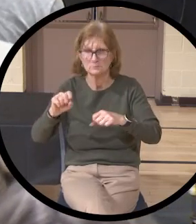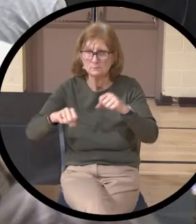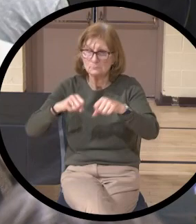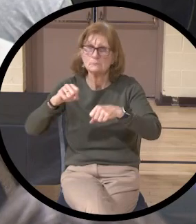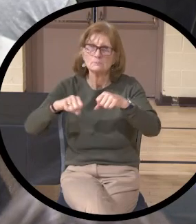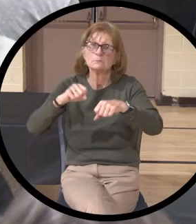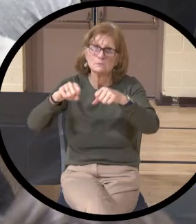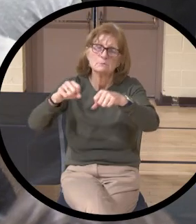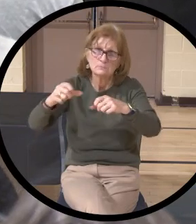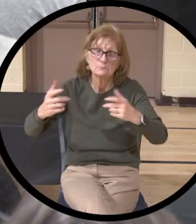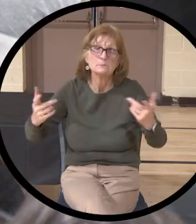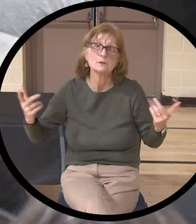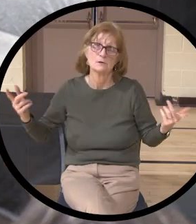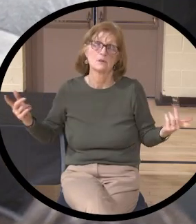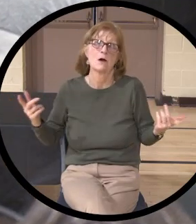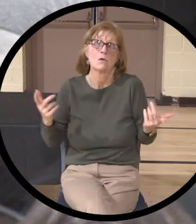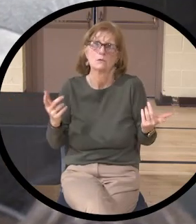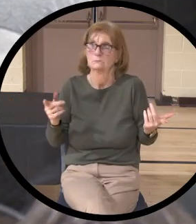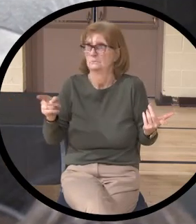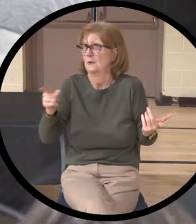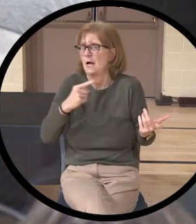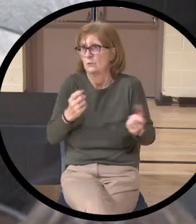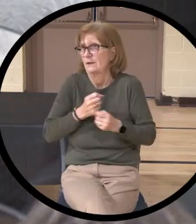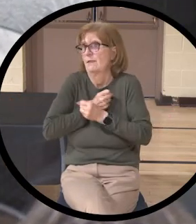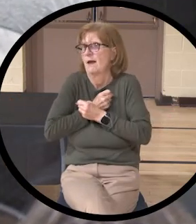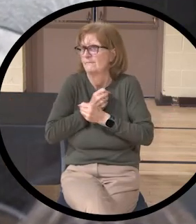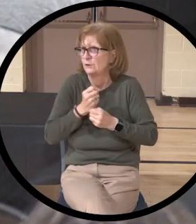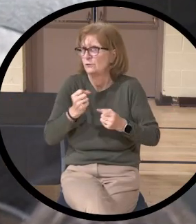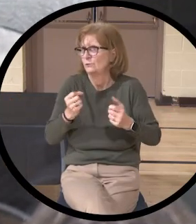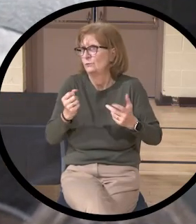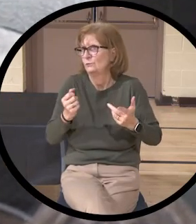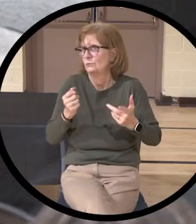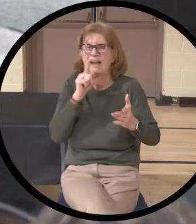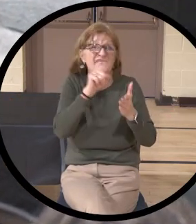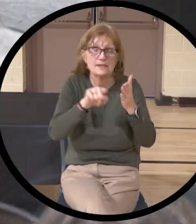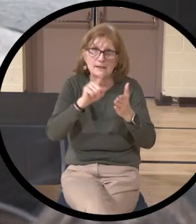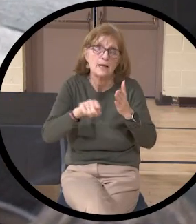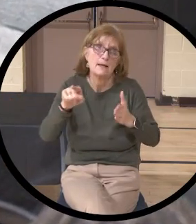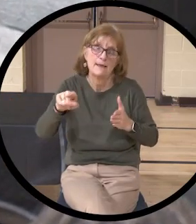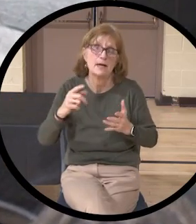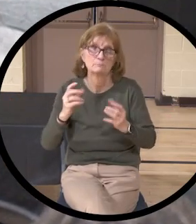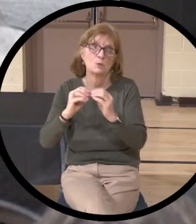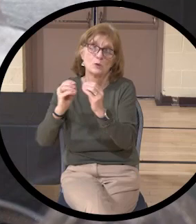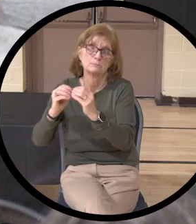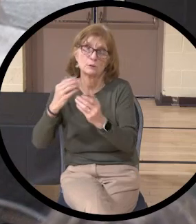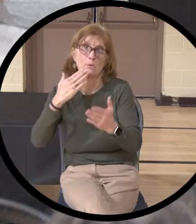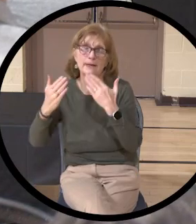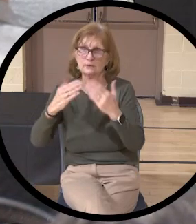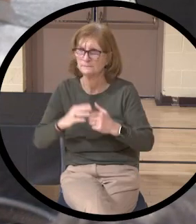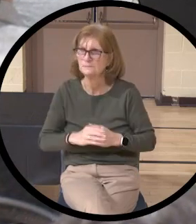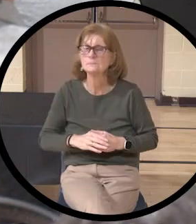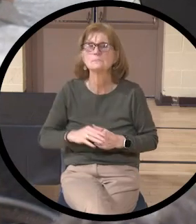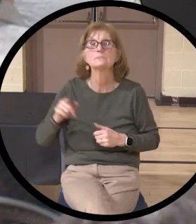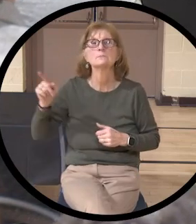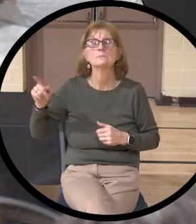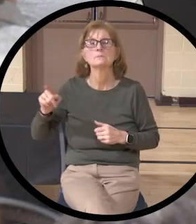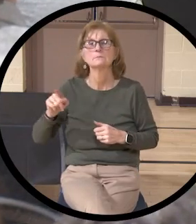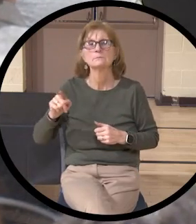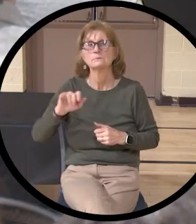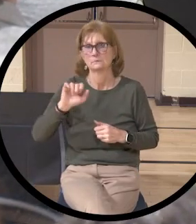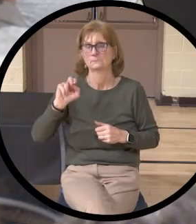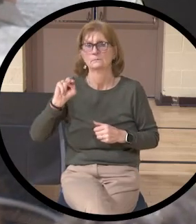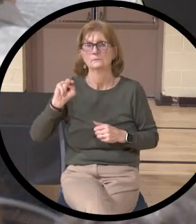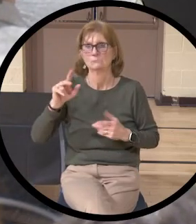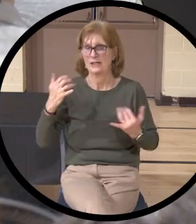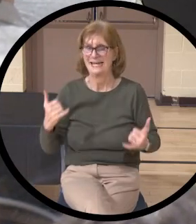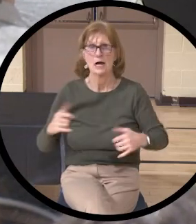as the science emerges, I'd love to be able to go back and do more. So I appreciate that feedback. All right, it is 8 o'clock